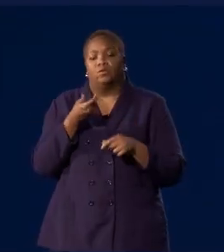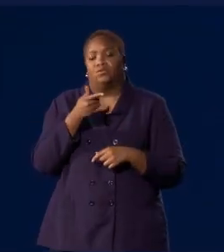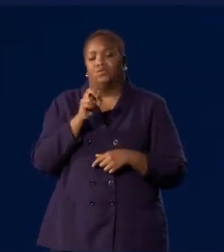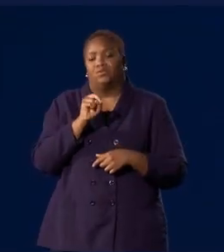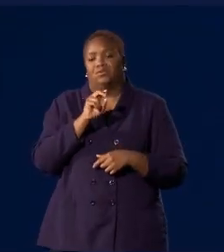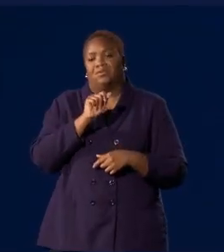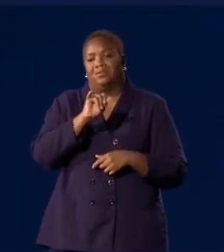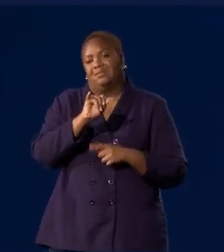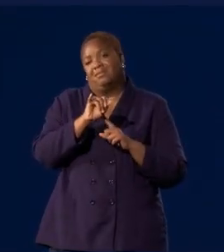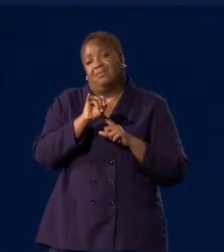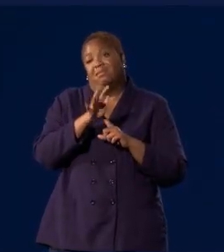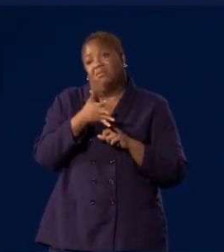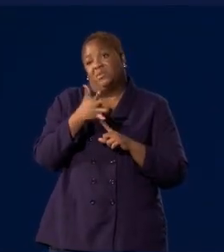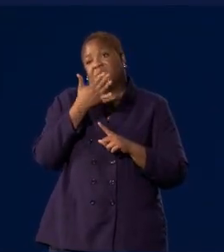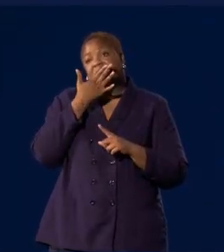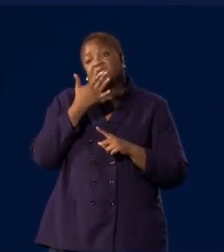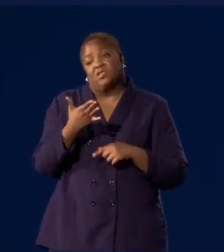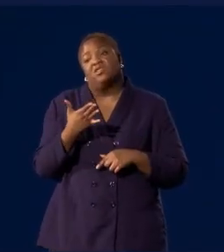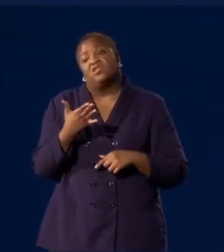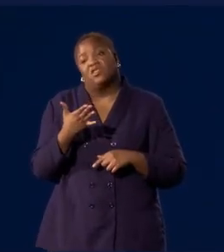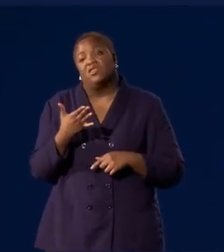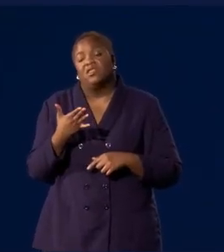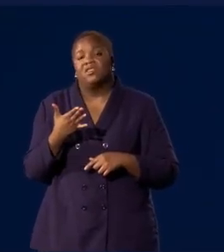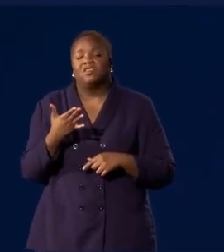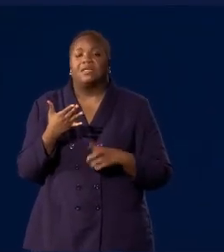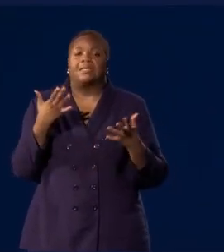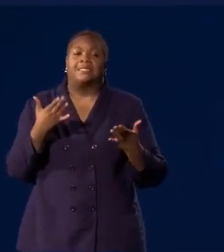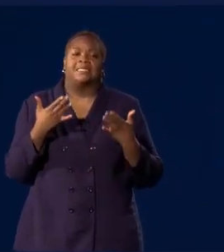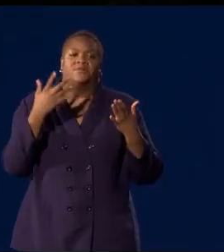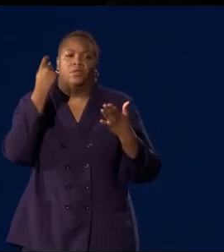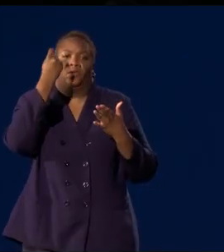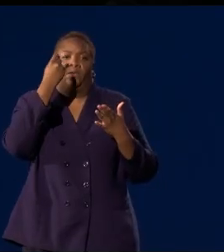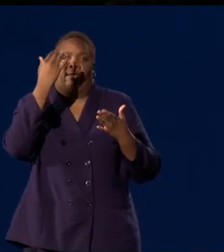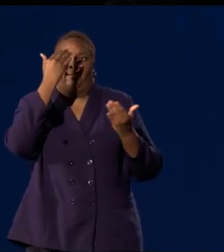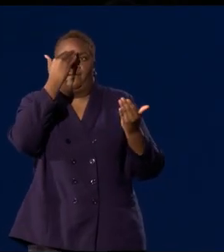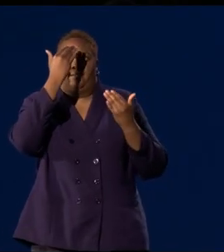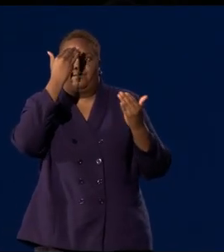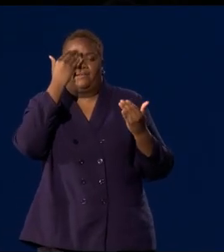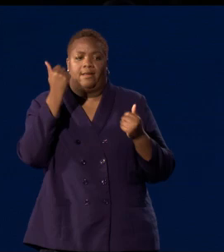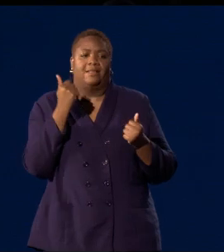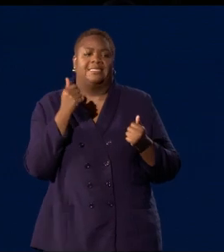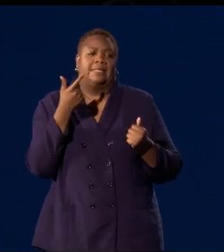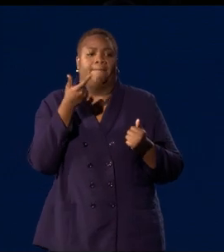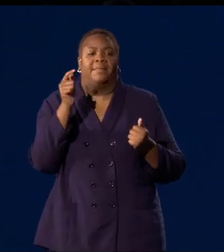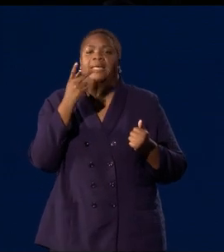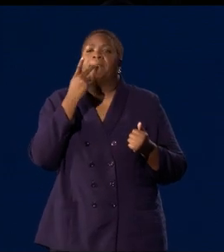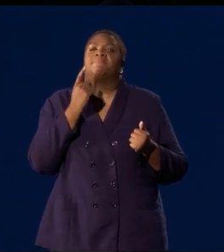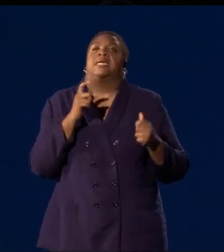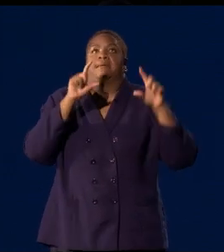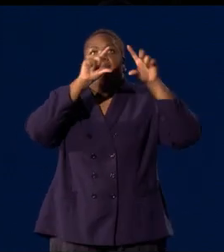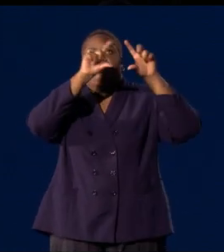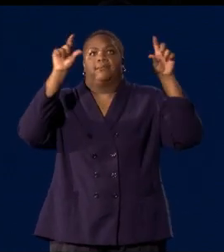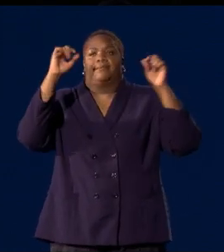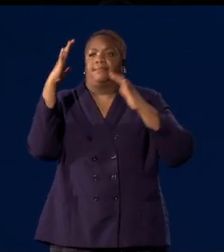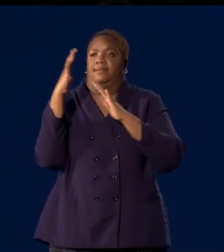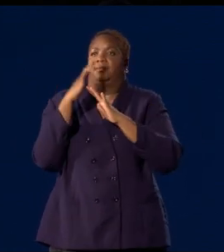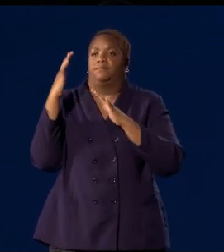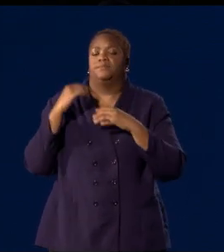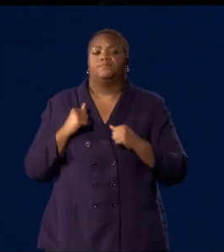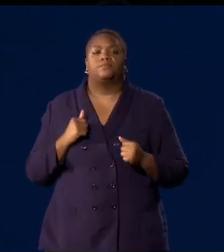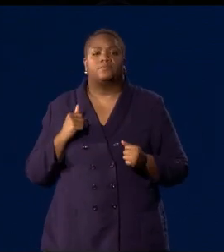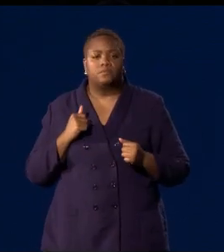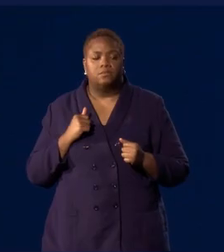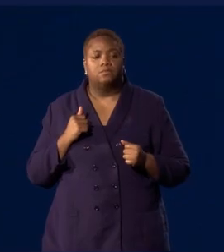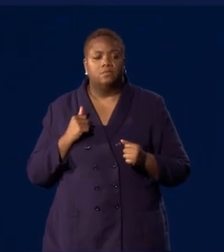is generally pretty good at providing theoretical knowledge. That's a big pink bar at the very top.